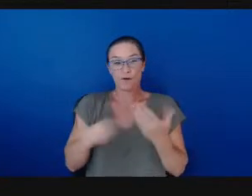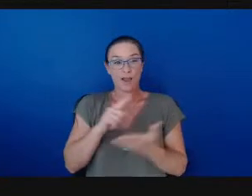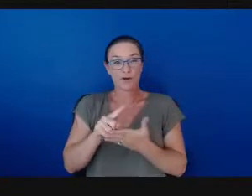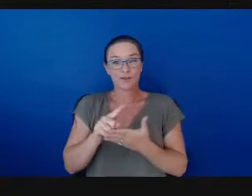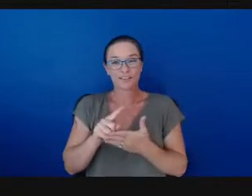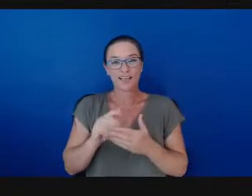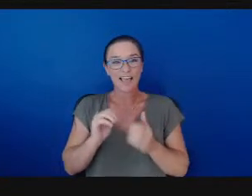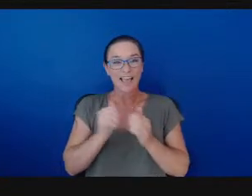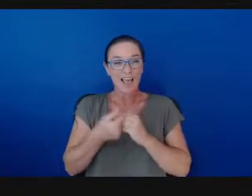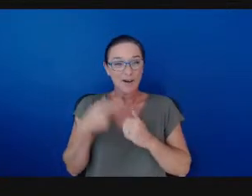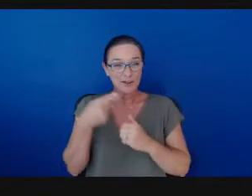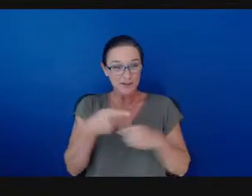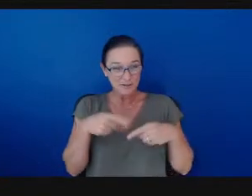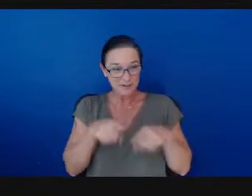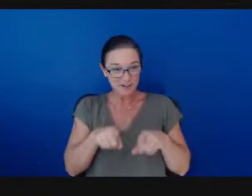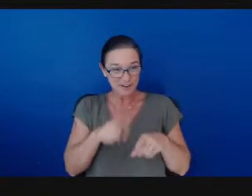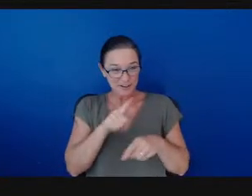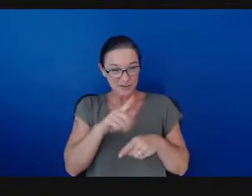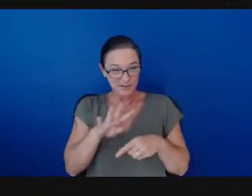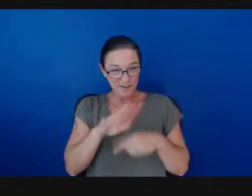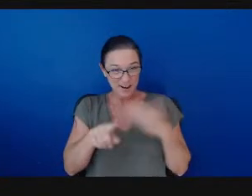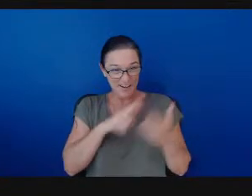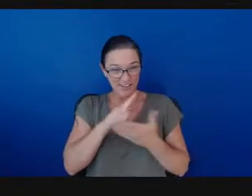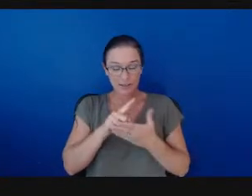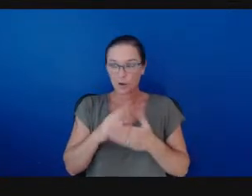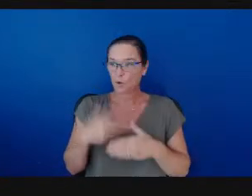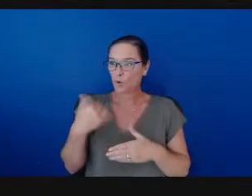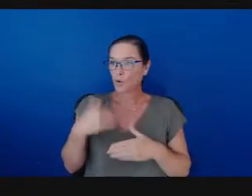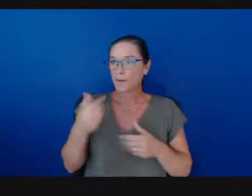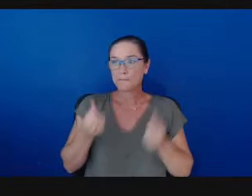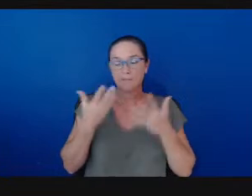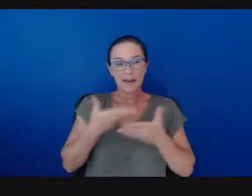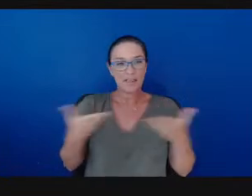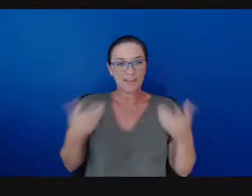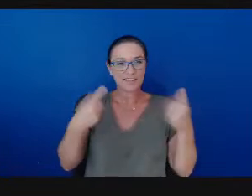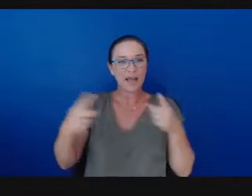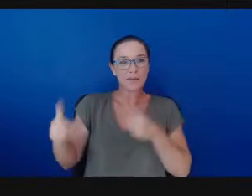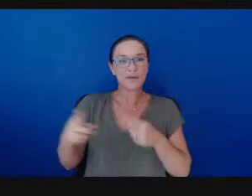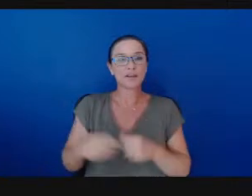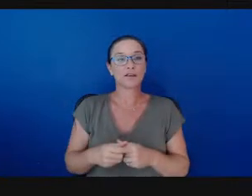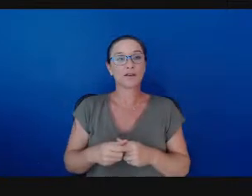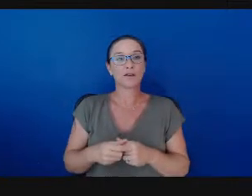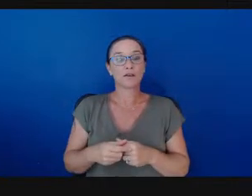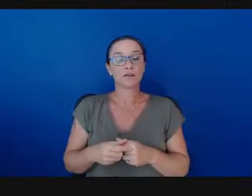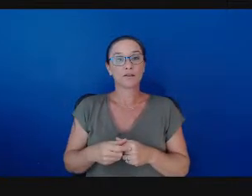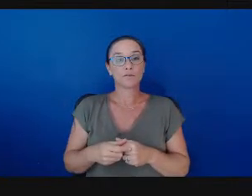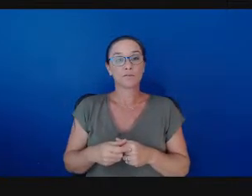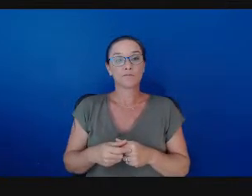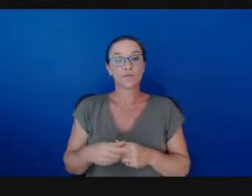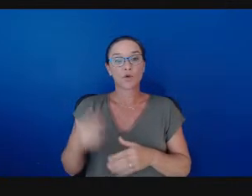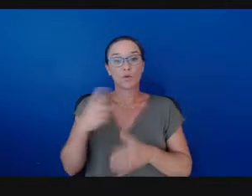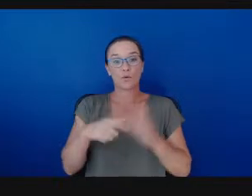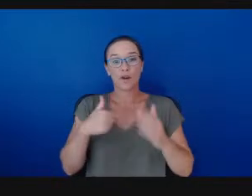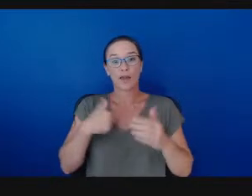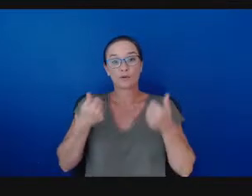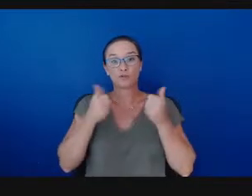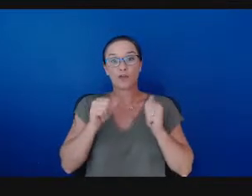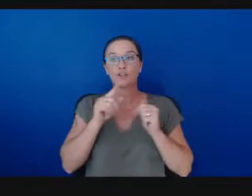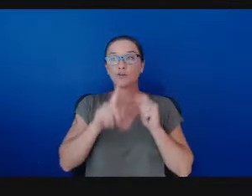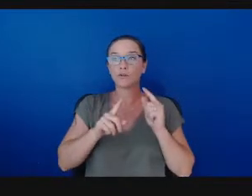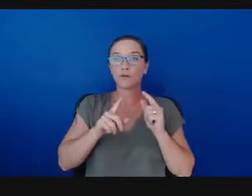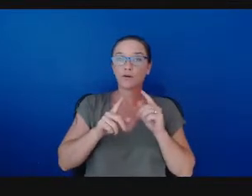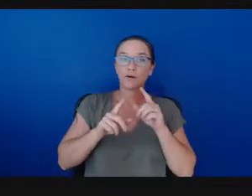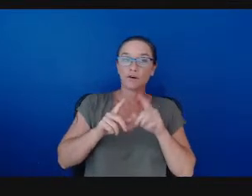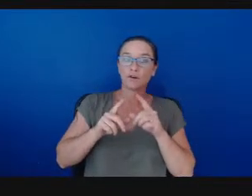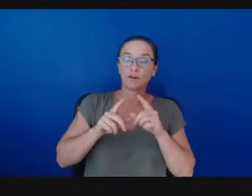first 24? Been a lot going on. I mean, one of the big things that I was trying to, pull for was that lava fountain, to be